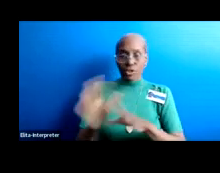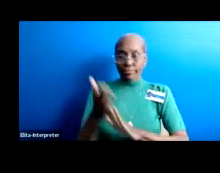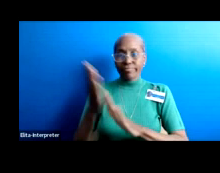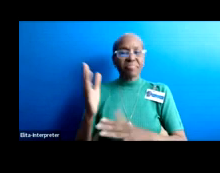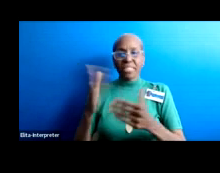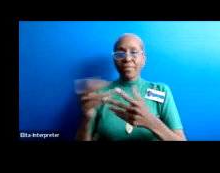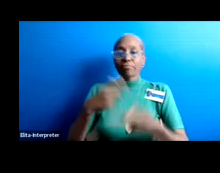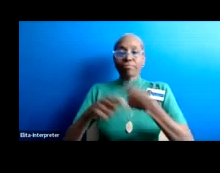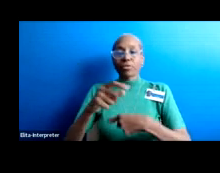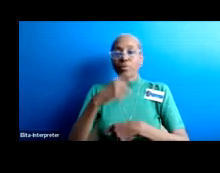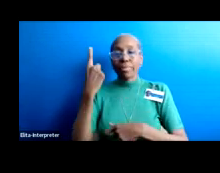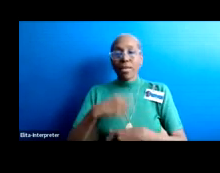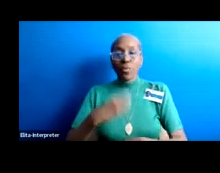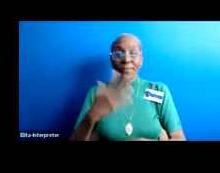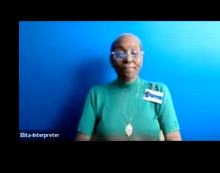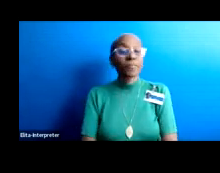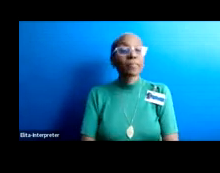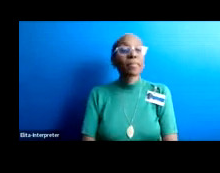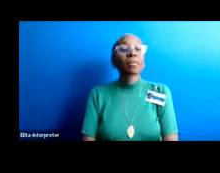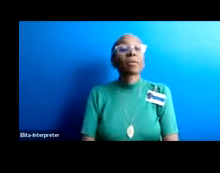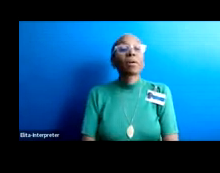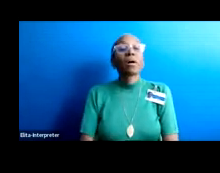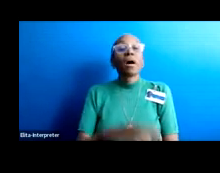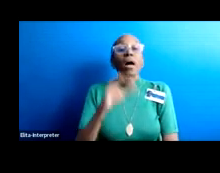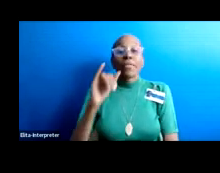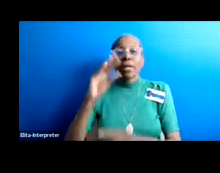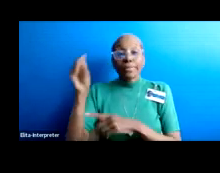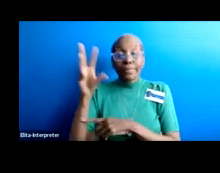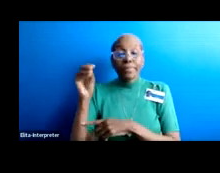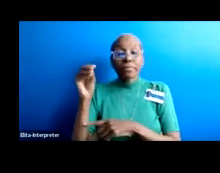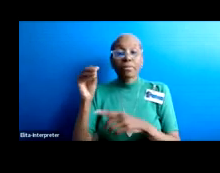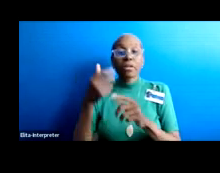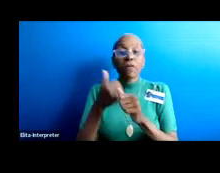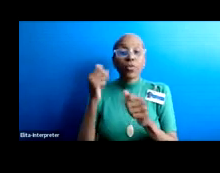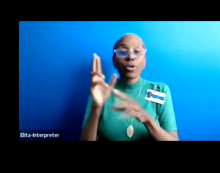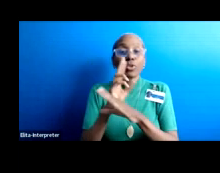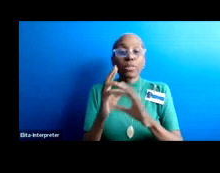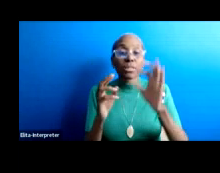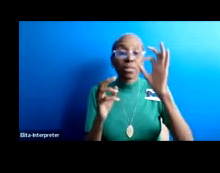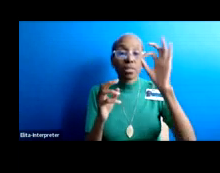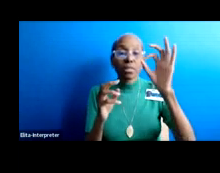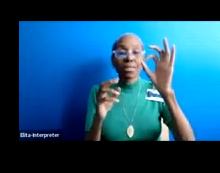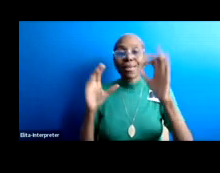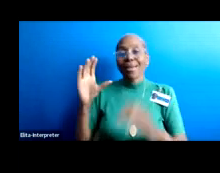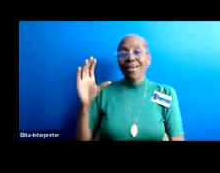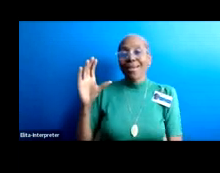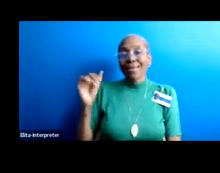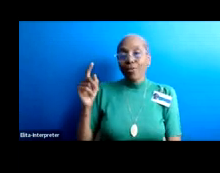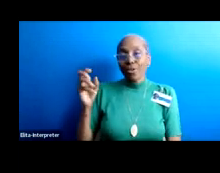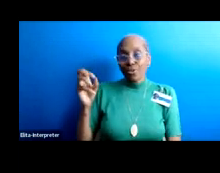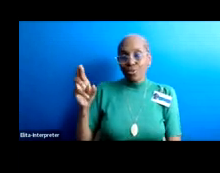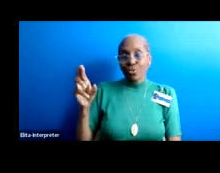white. We sort of touched on this earlier with that screenshot, but always avoid using character